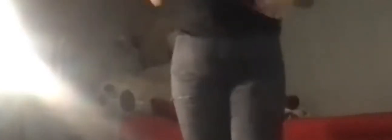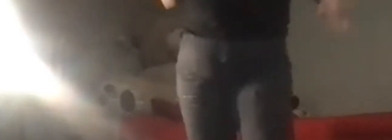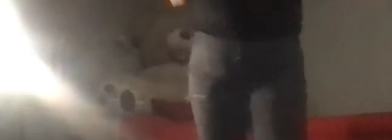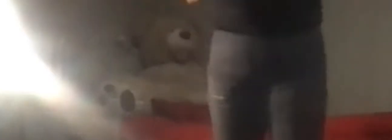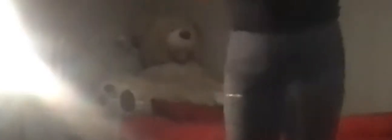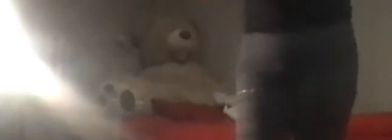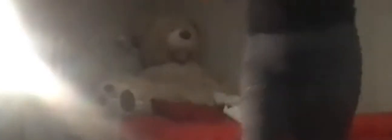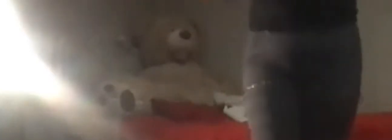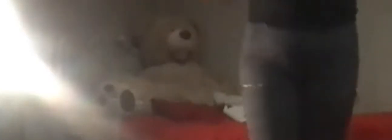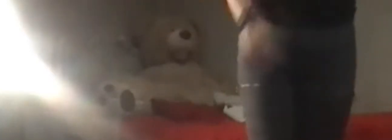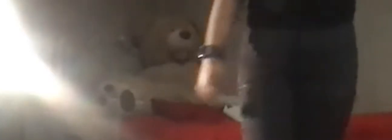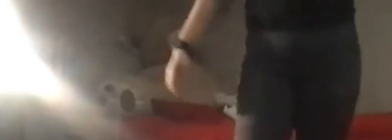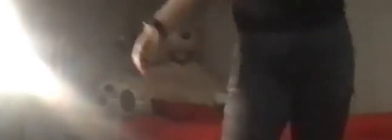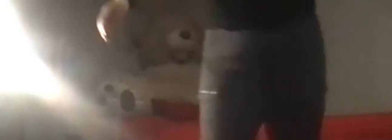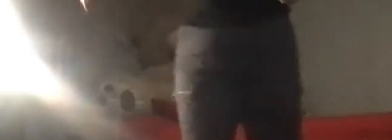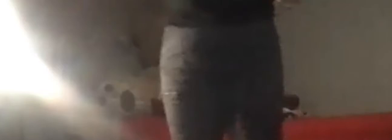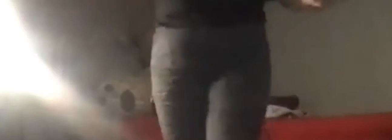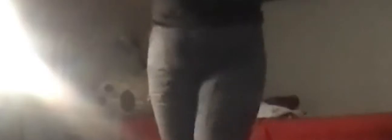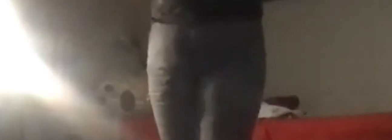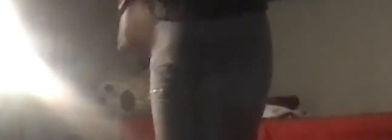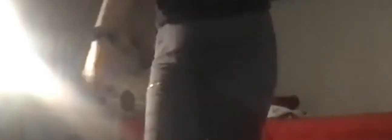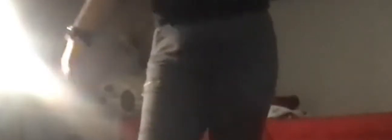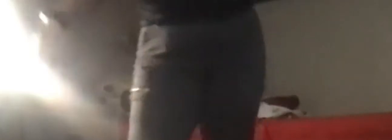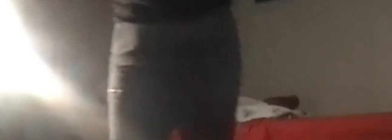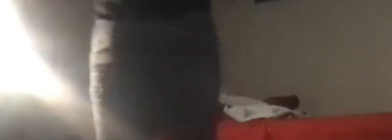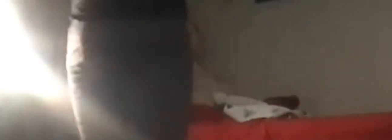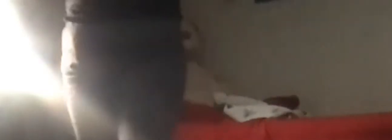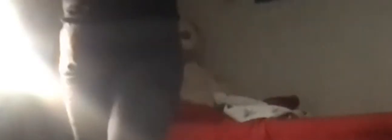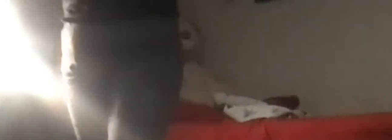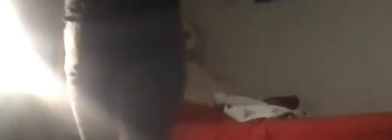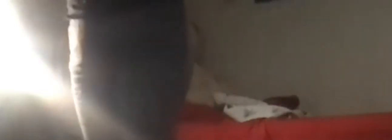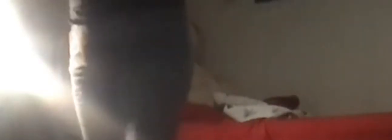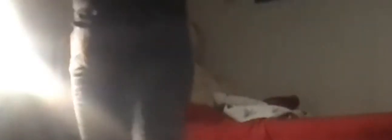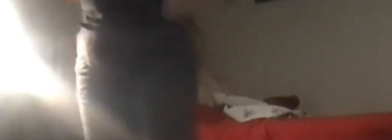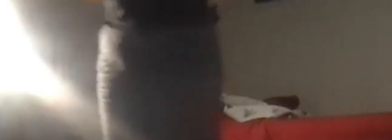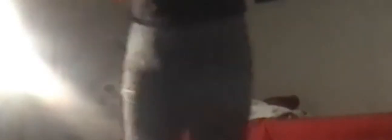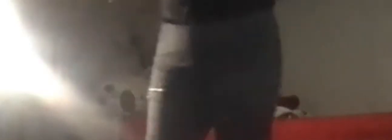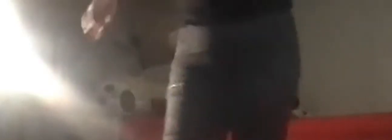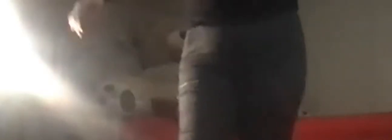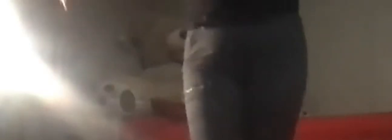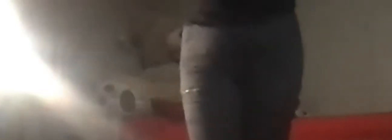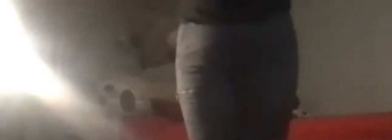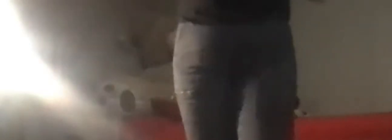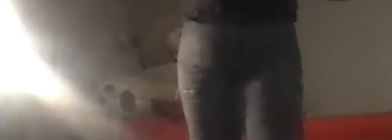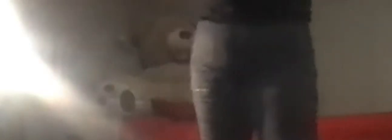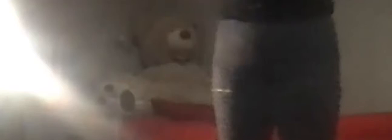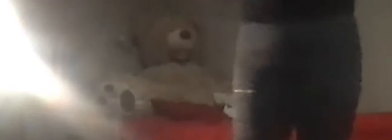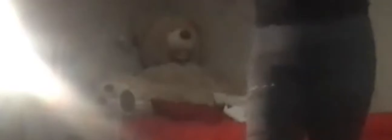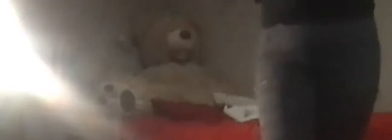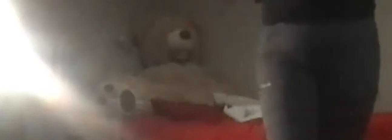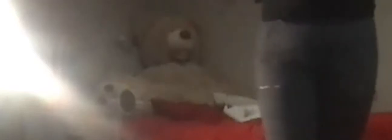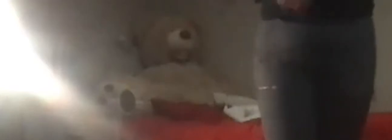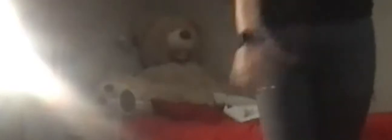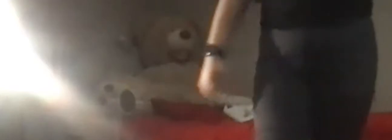say chivalry is dead, dead, dead. But let the real man pick up the